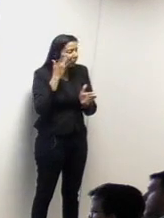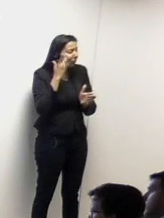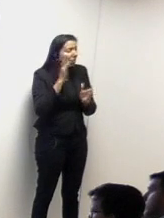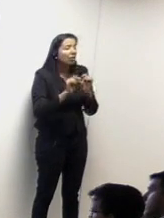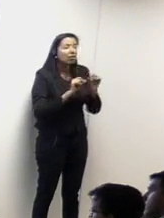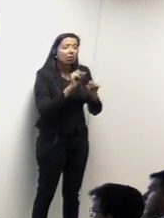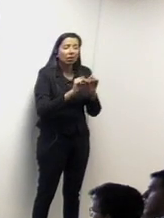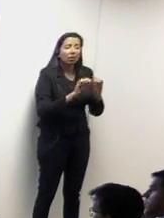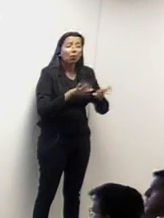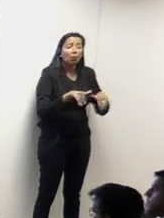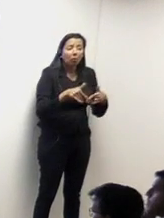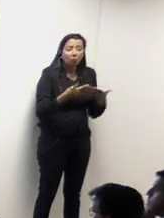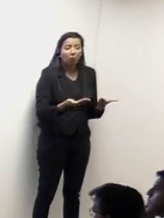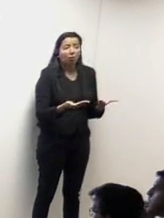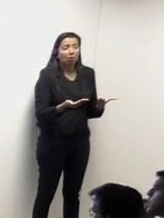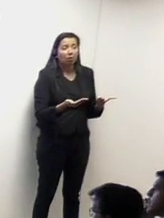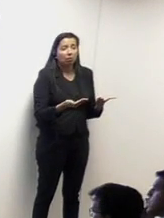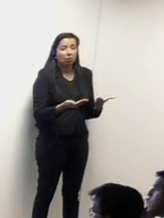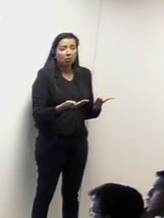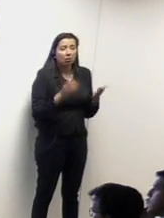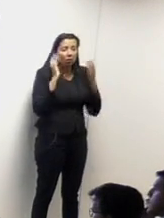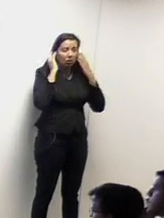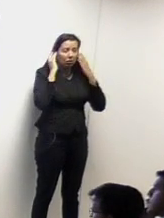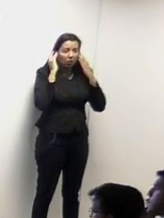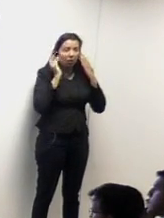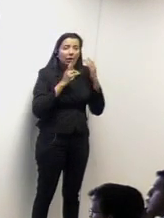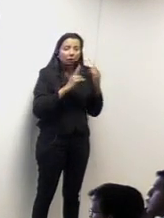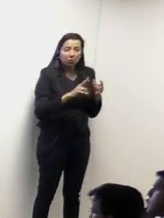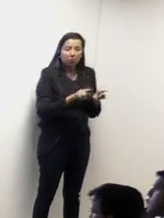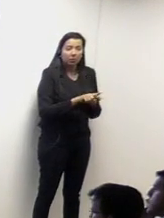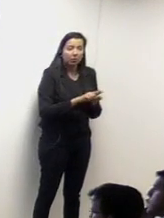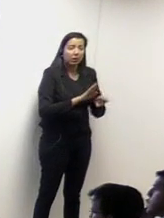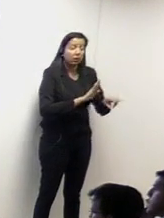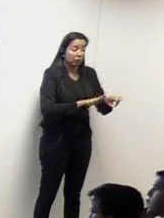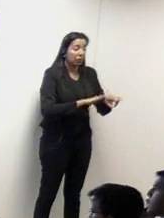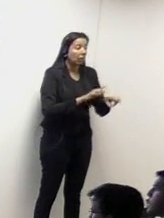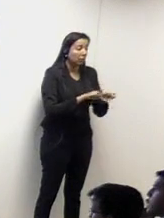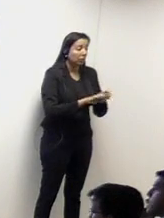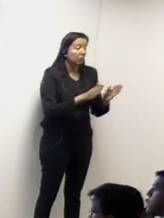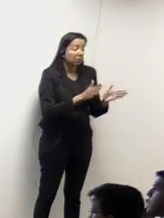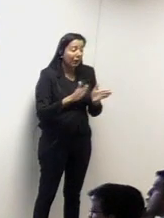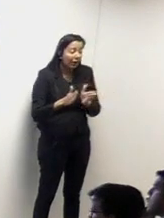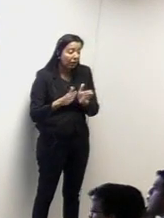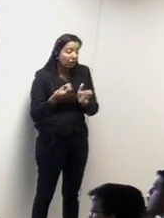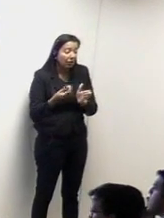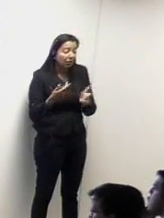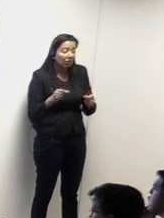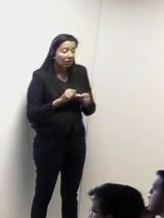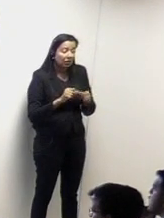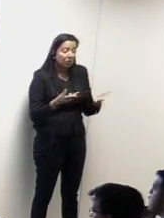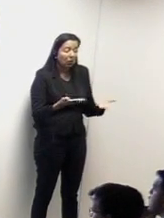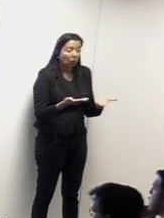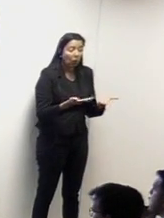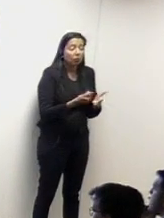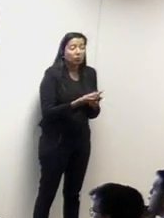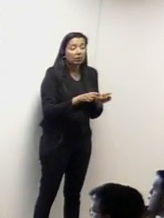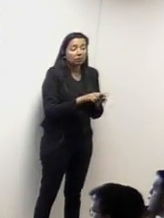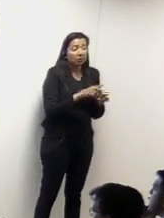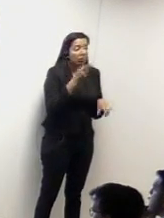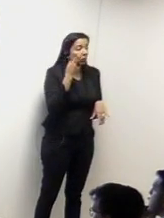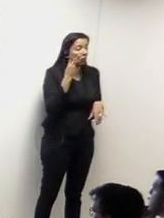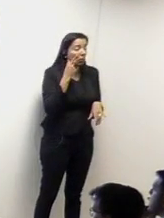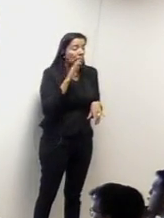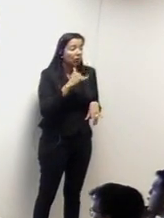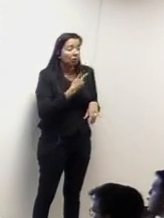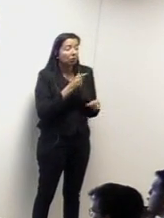long-term result will be from something that we do today. Often, we also tend to address the symptom